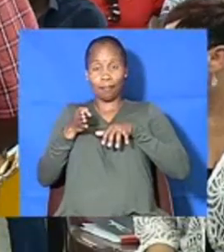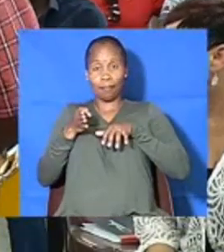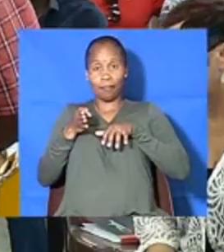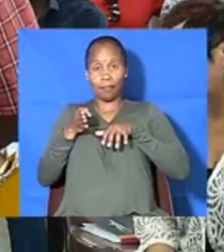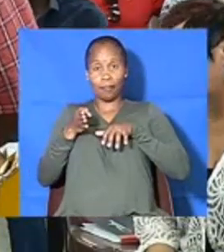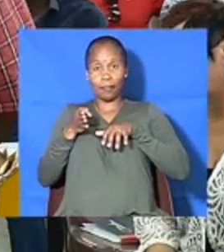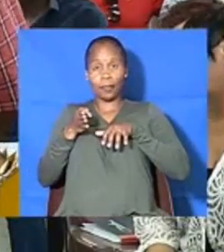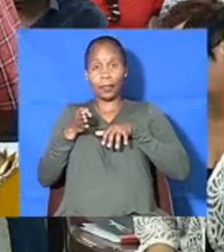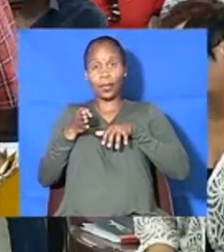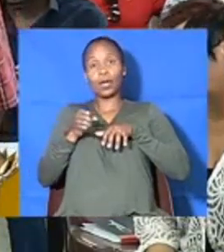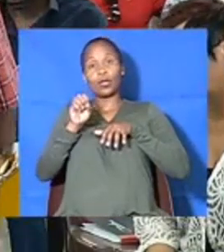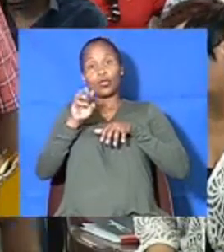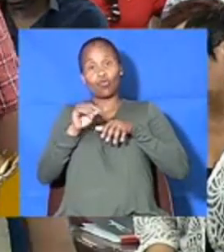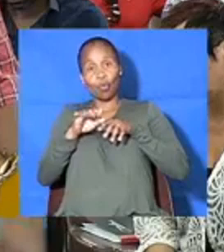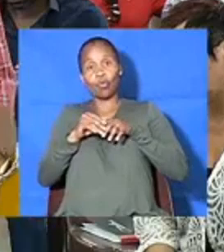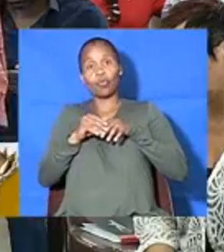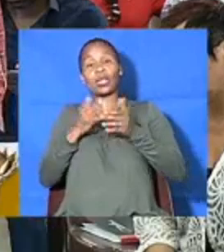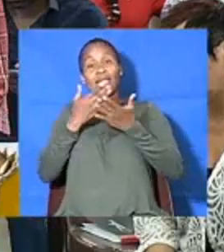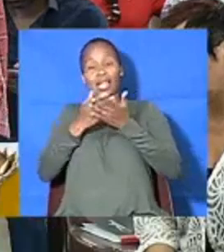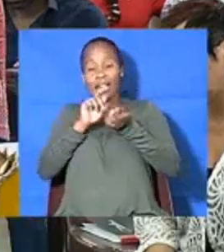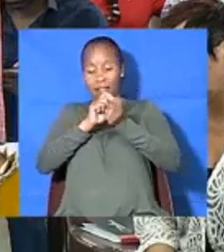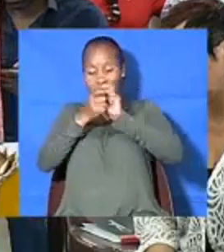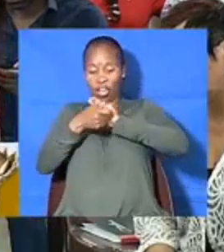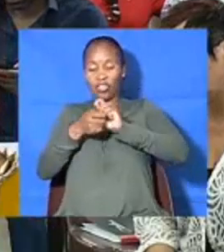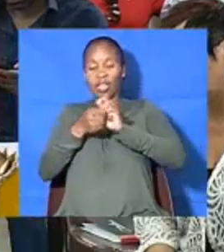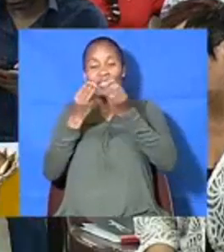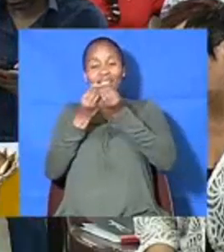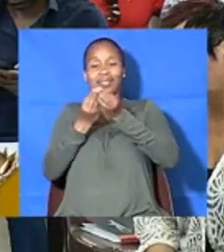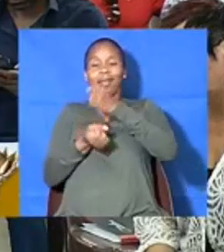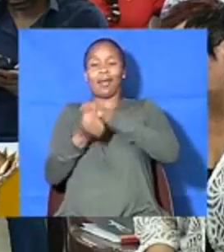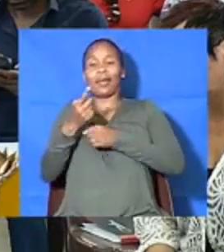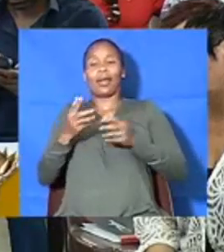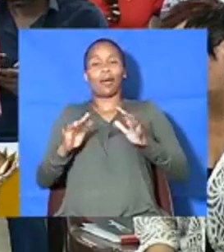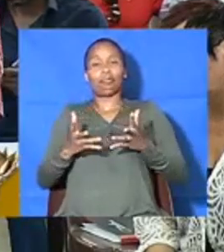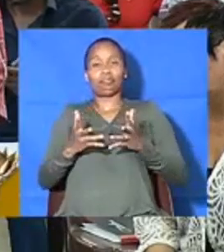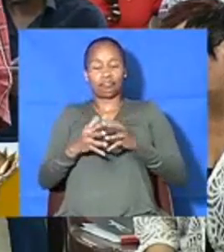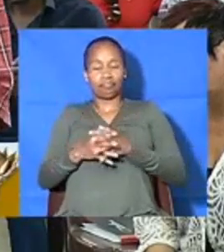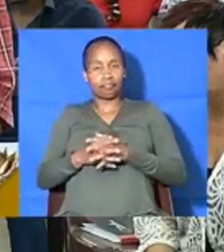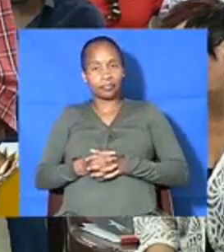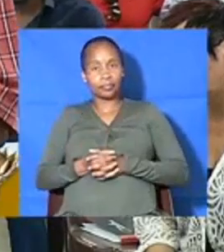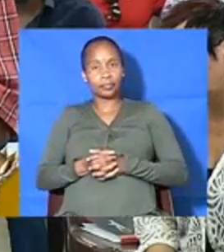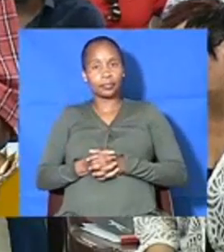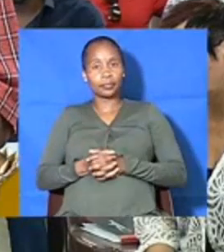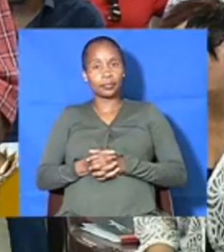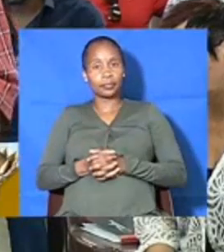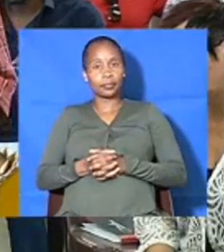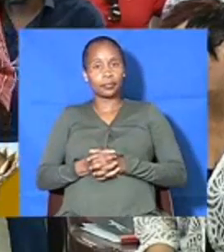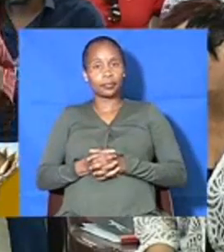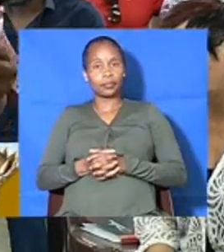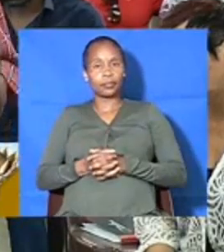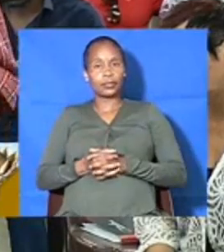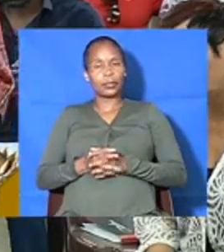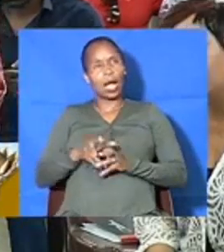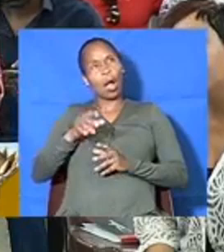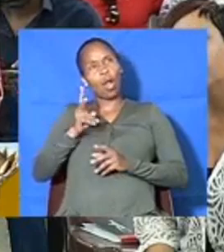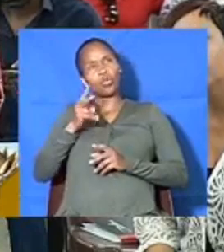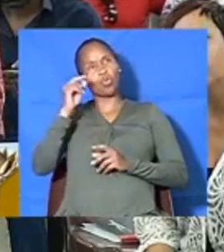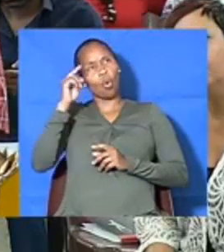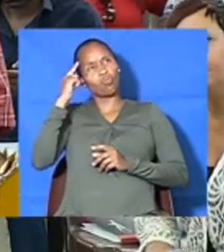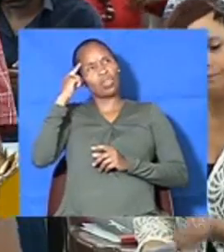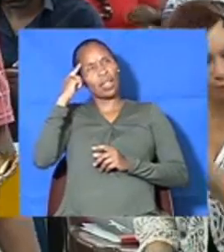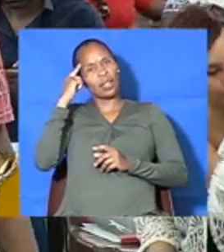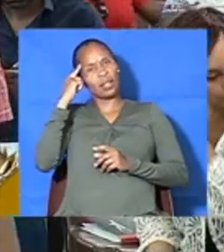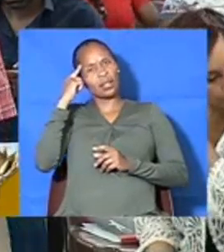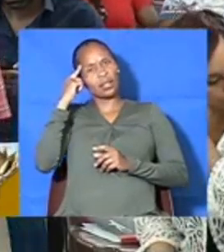declare the message that they give it to me, to you. As I was saying, I am a prophet and a